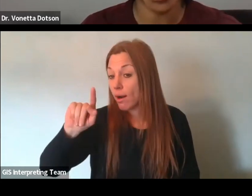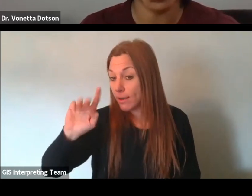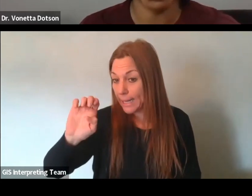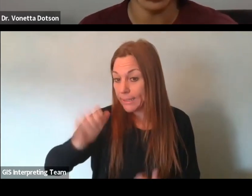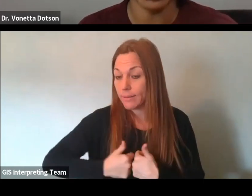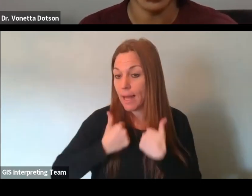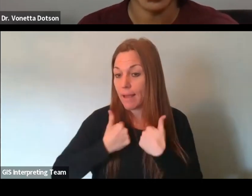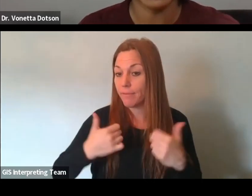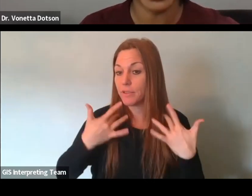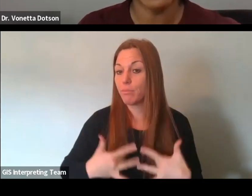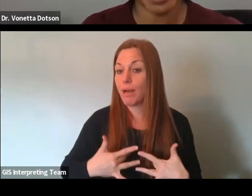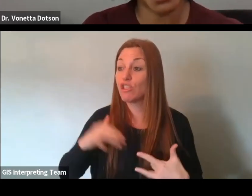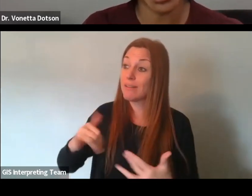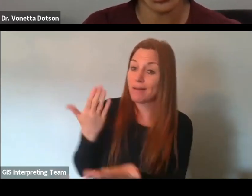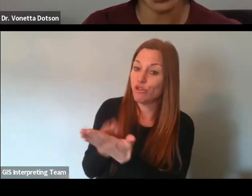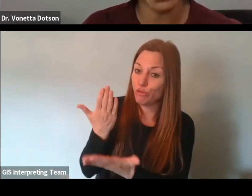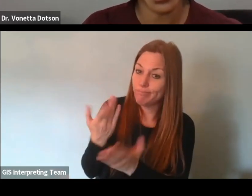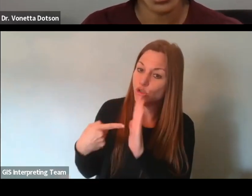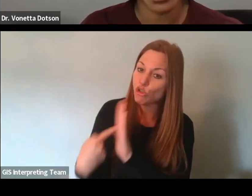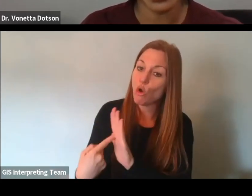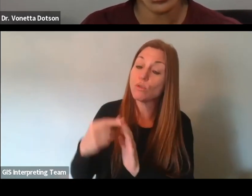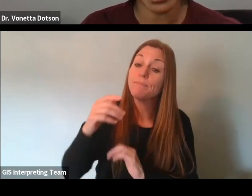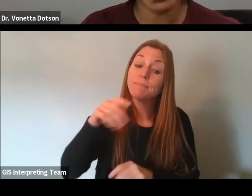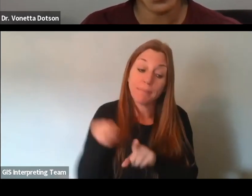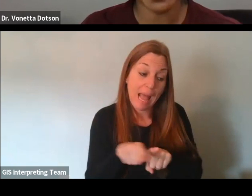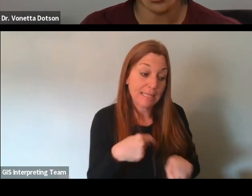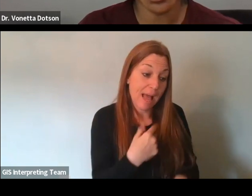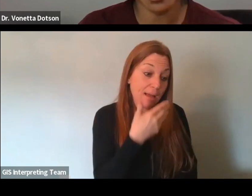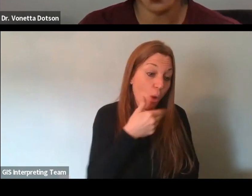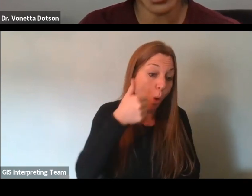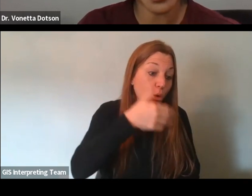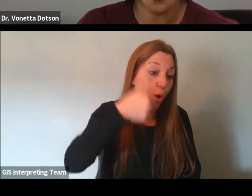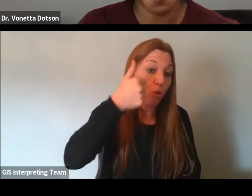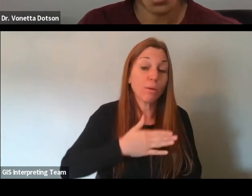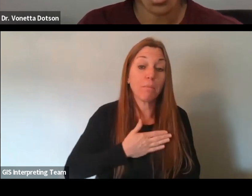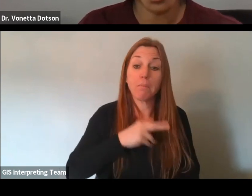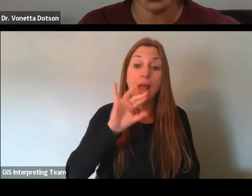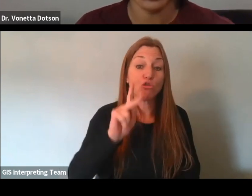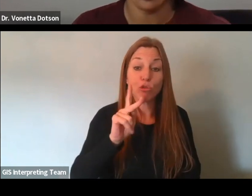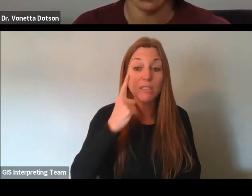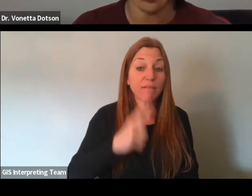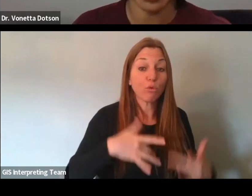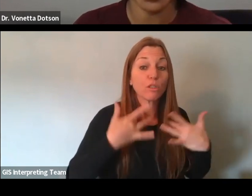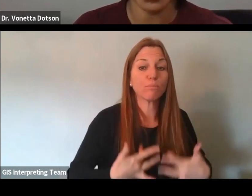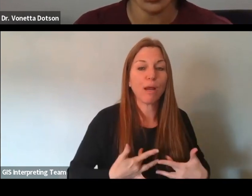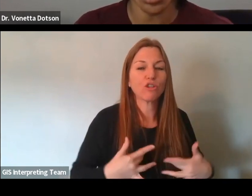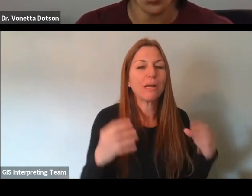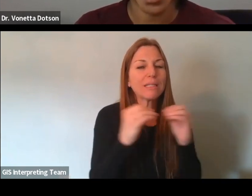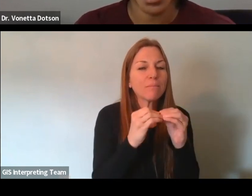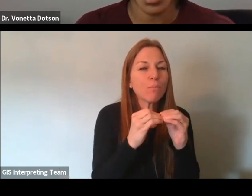is more tied to changes in your brain and less to family history. So it's kind of like the genes are